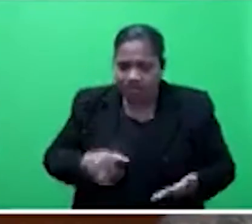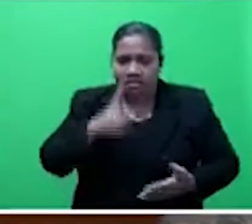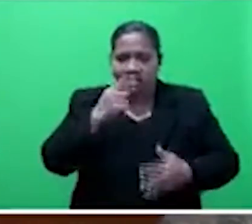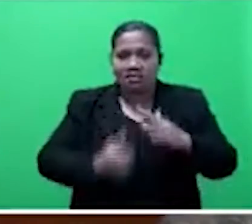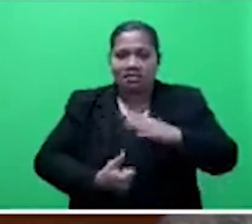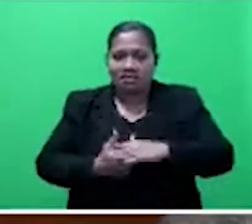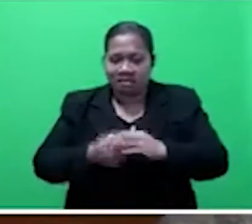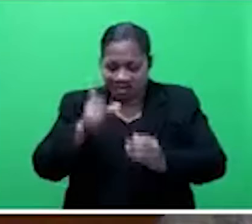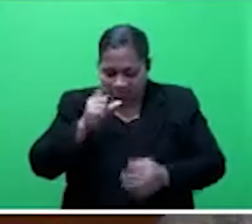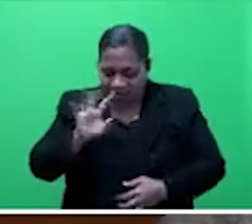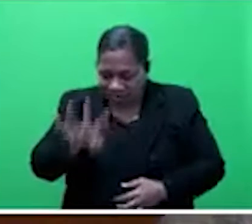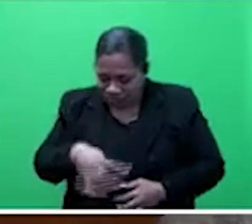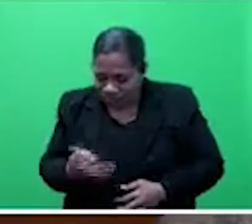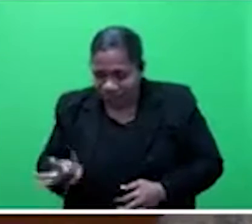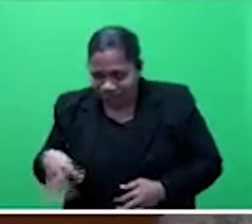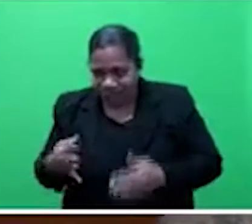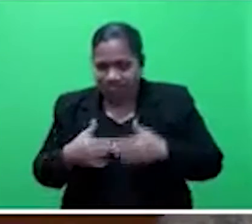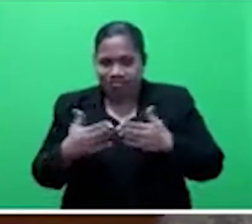treatment that they need.